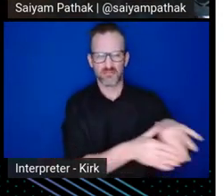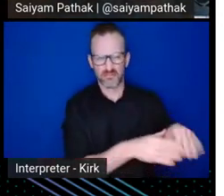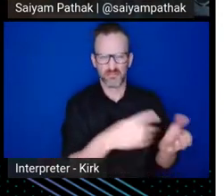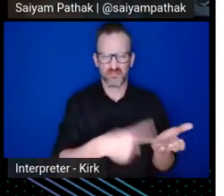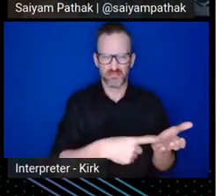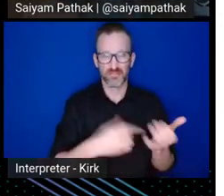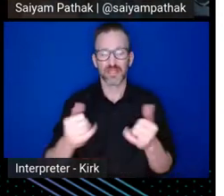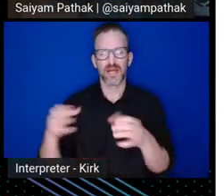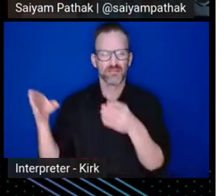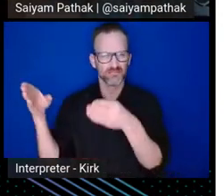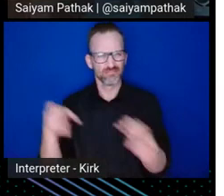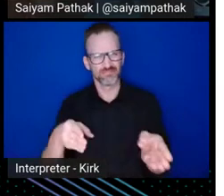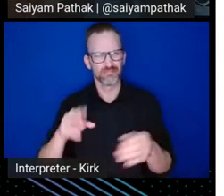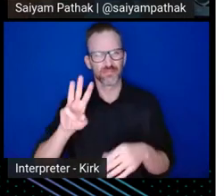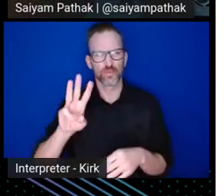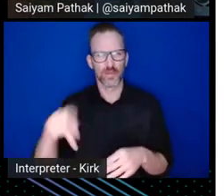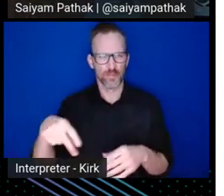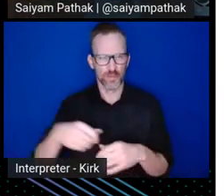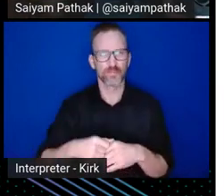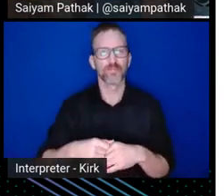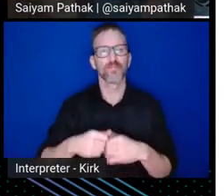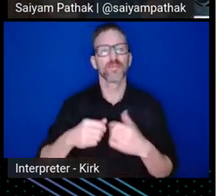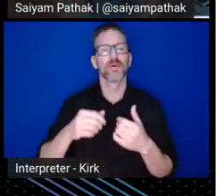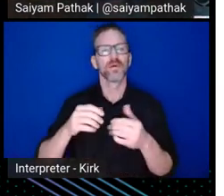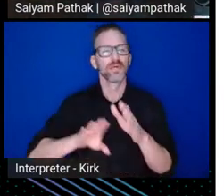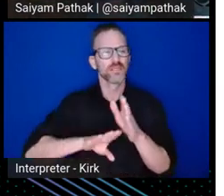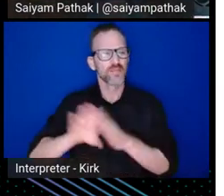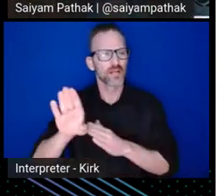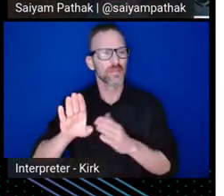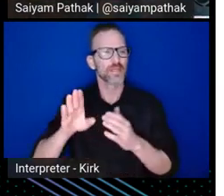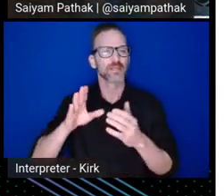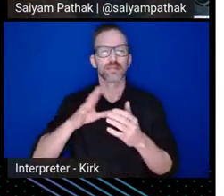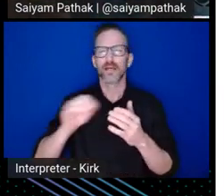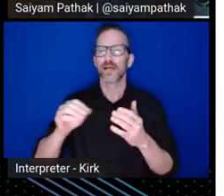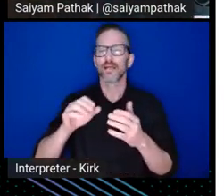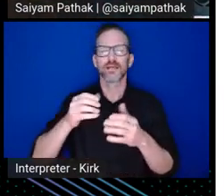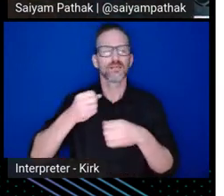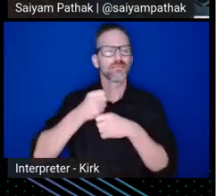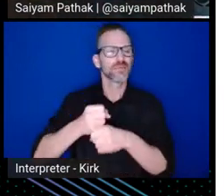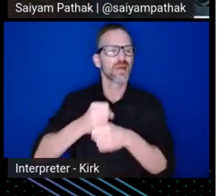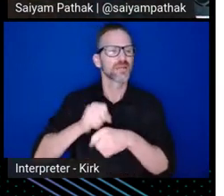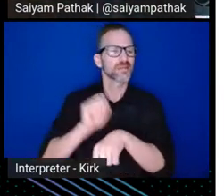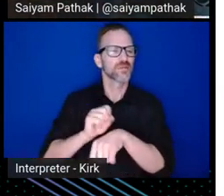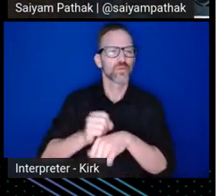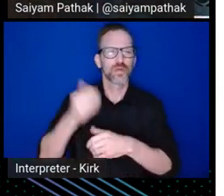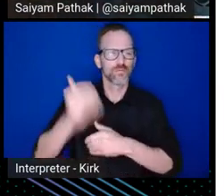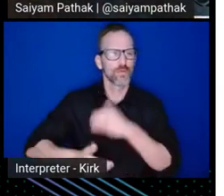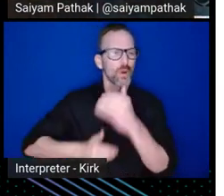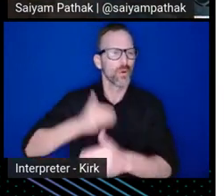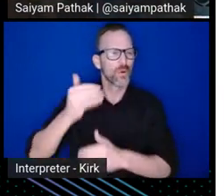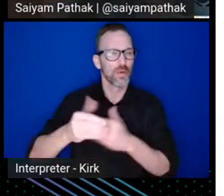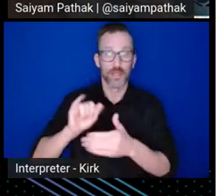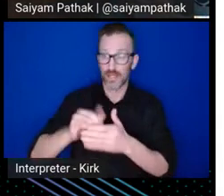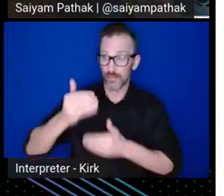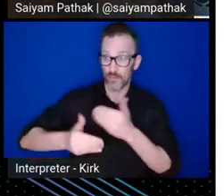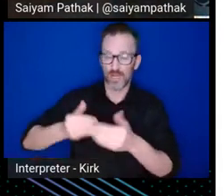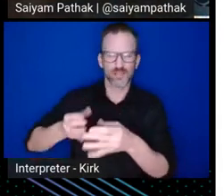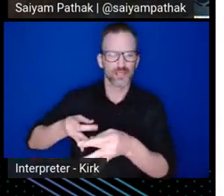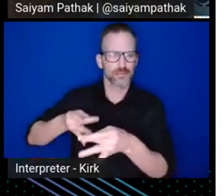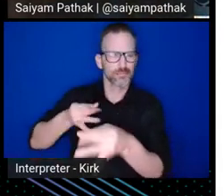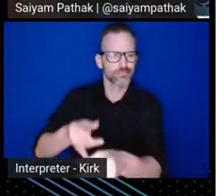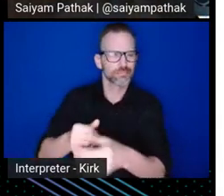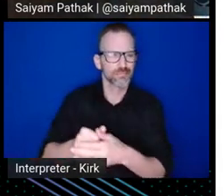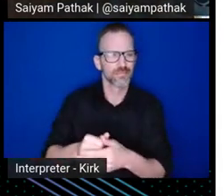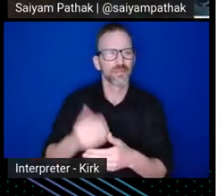the development to the production workflow, streamlining that process basically. So we all know Terraform, we all